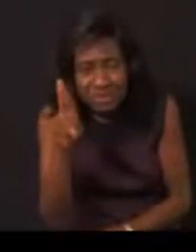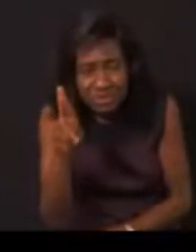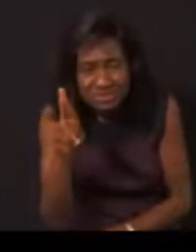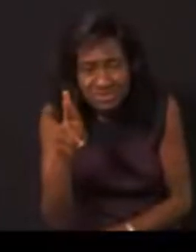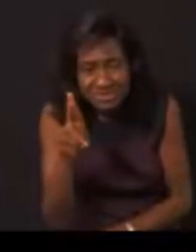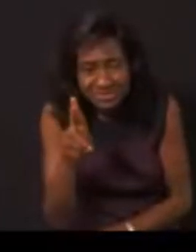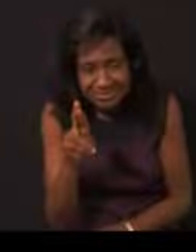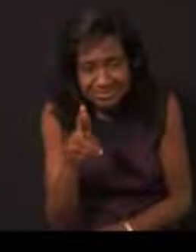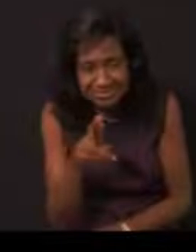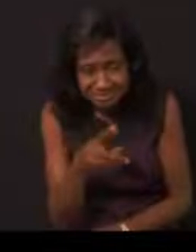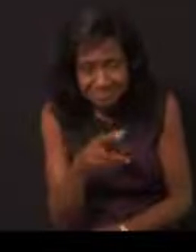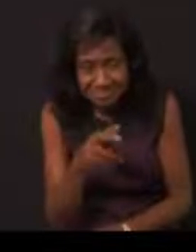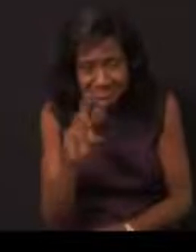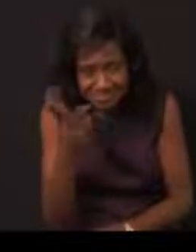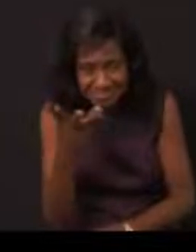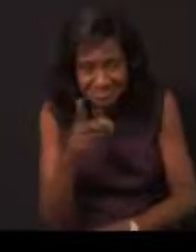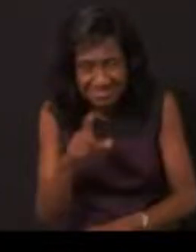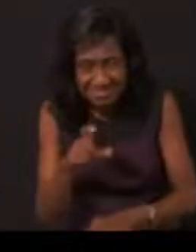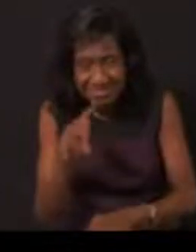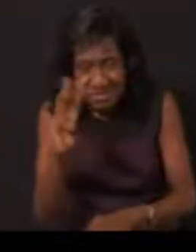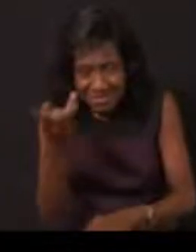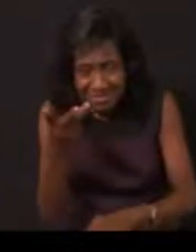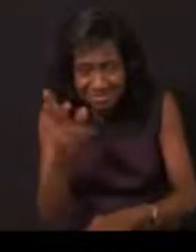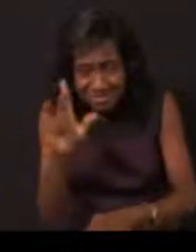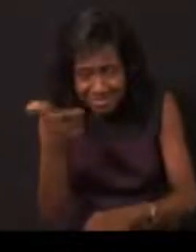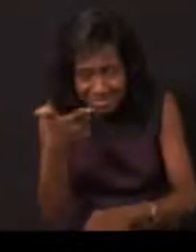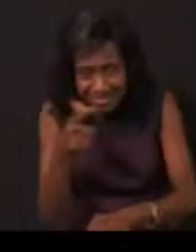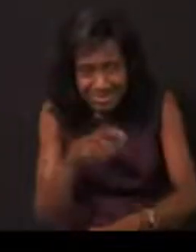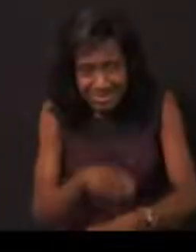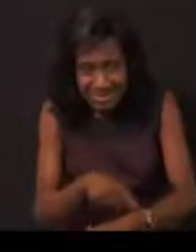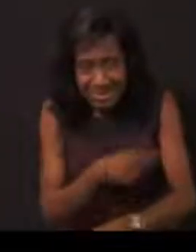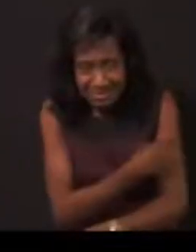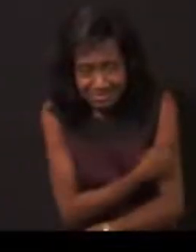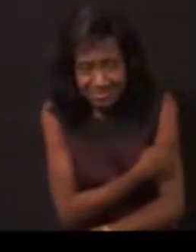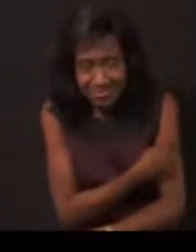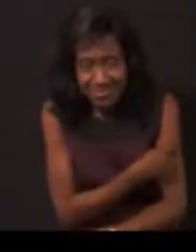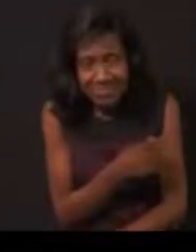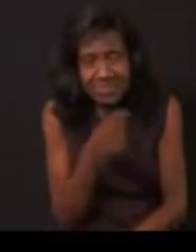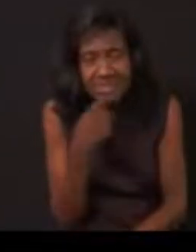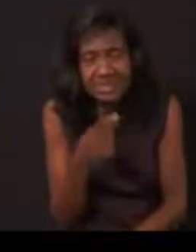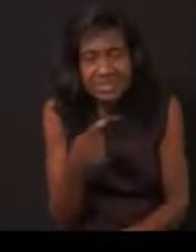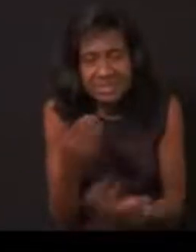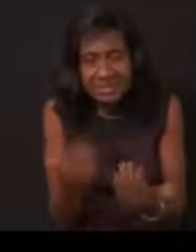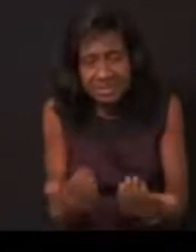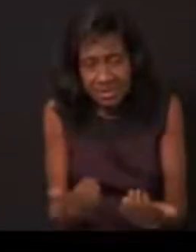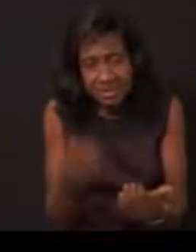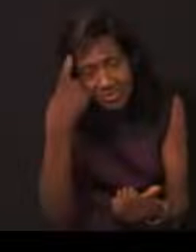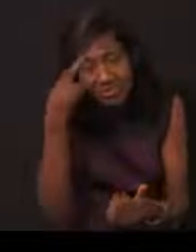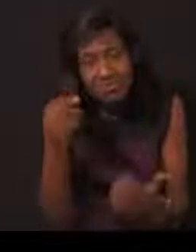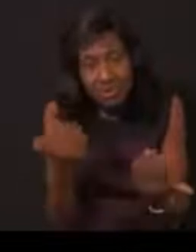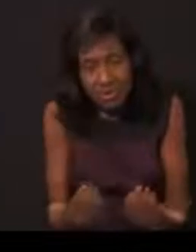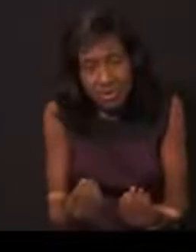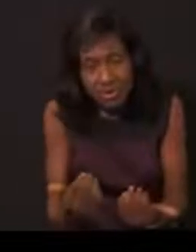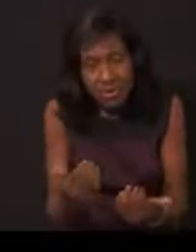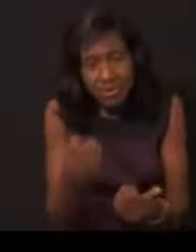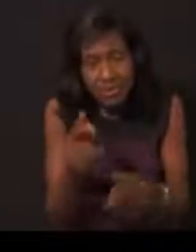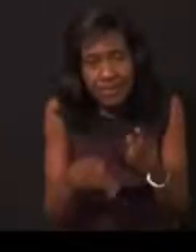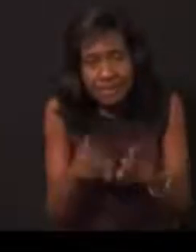stages, and I think right now they're entertaining those who are 70 and older and those who